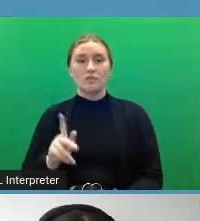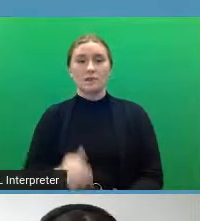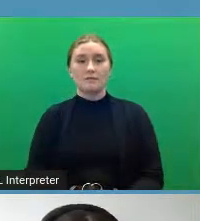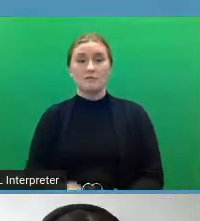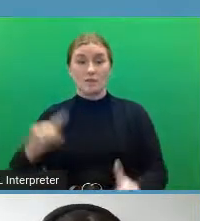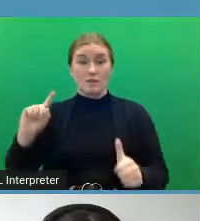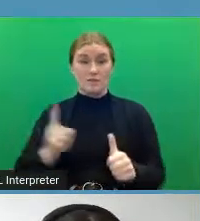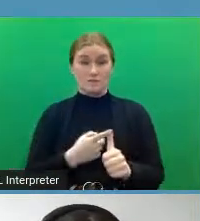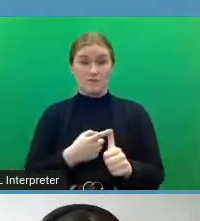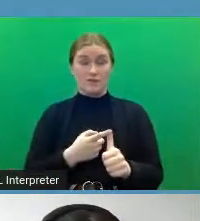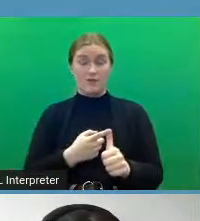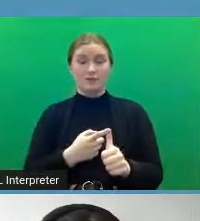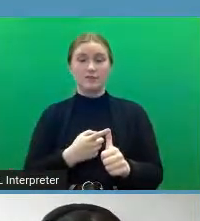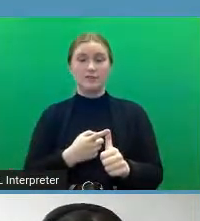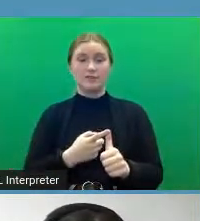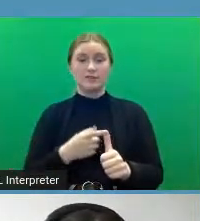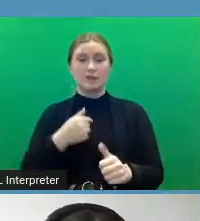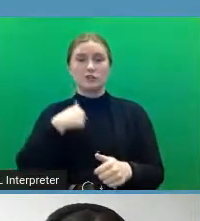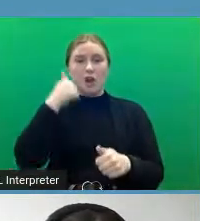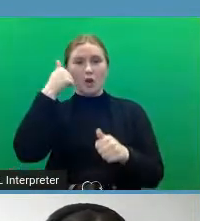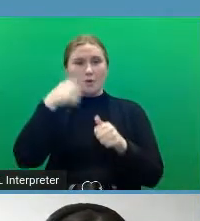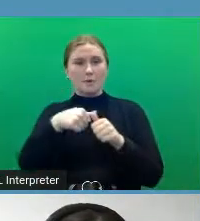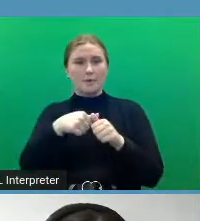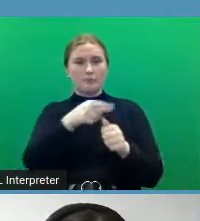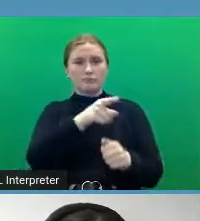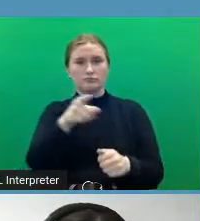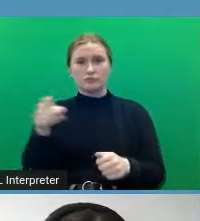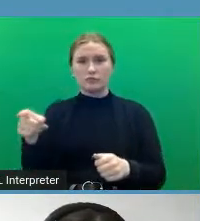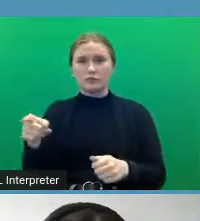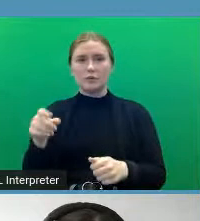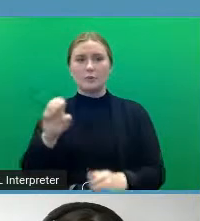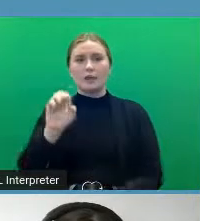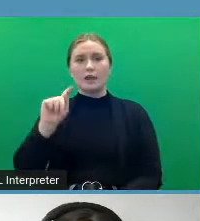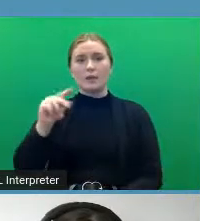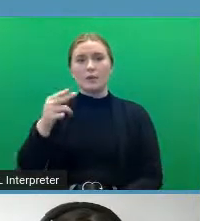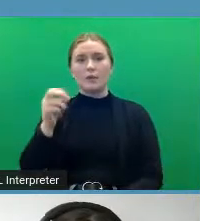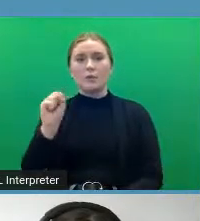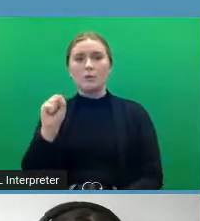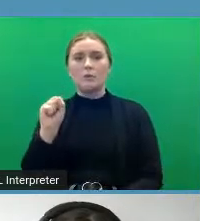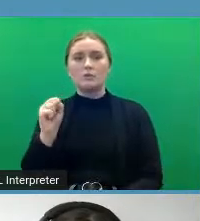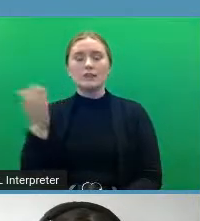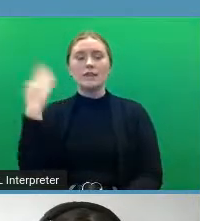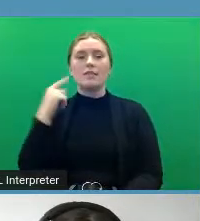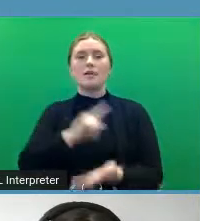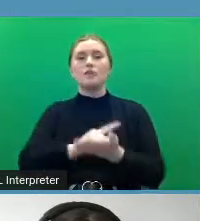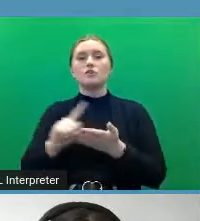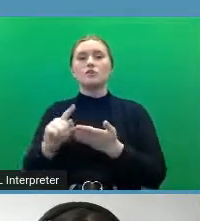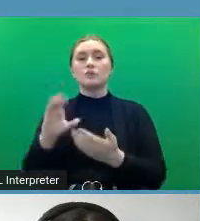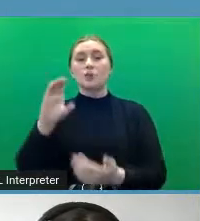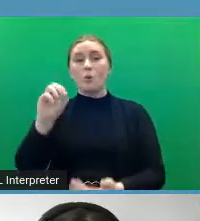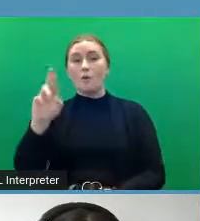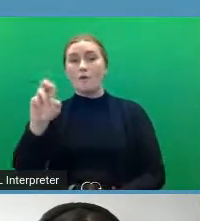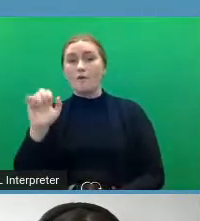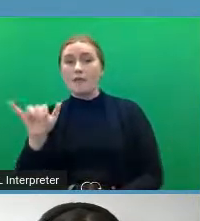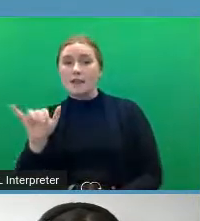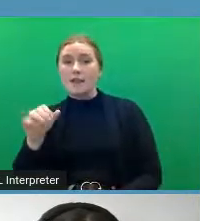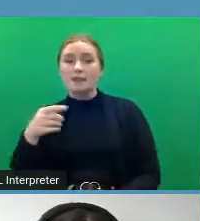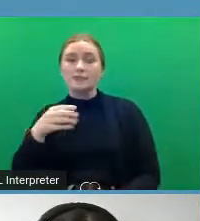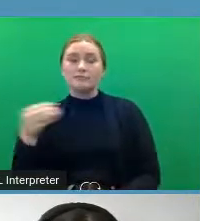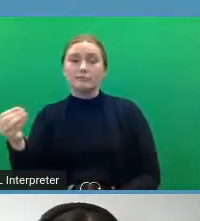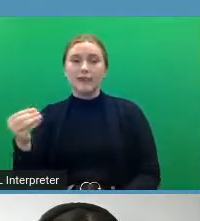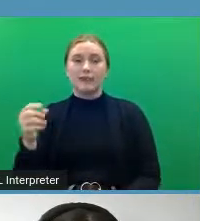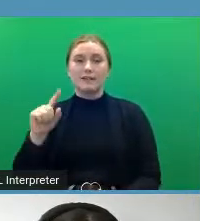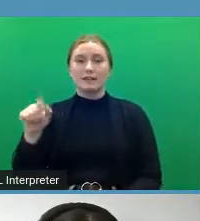First, I wanted to remind us of the ethos that Sina and Corey shared last week. I couldn't word it